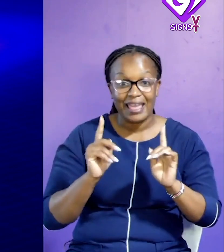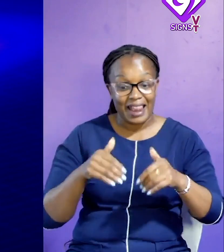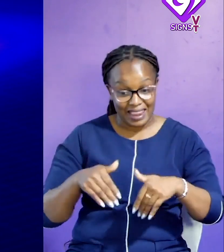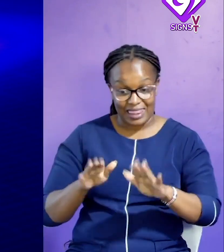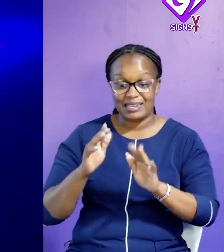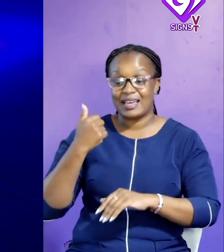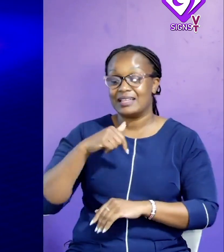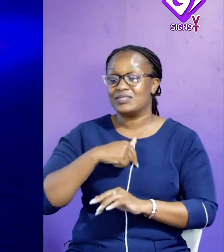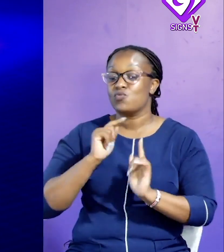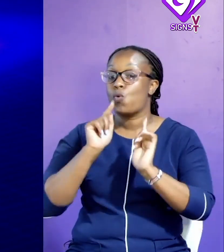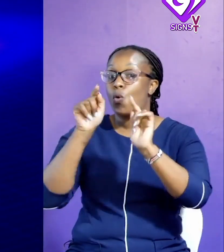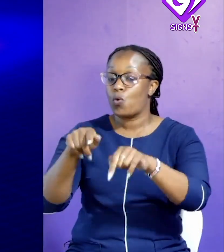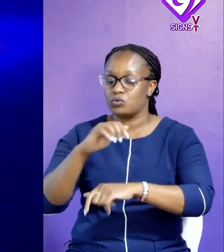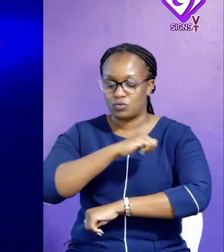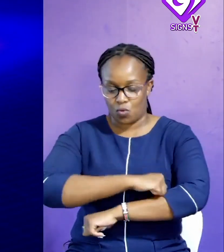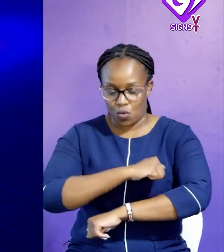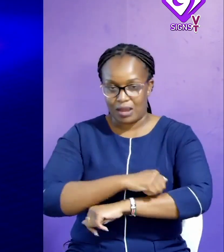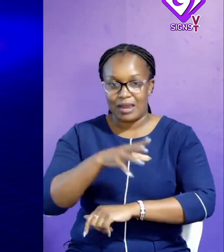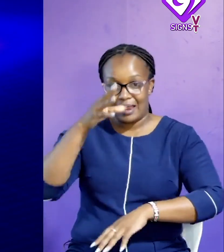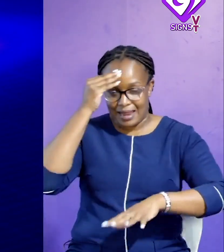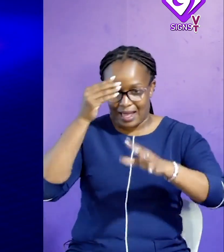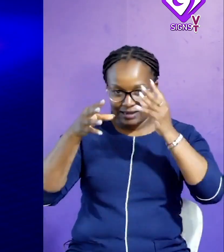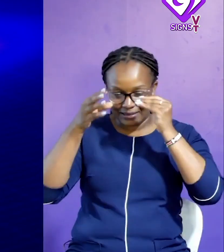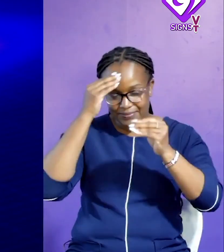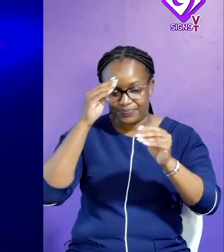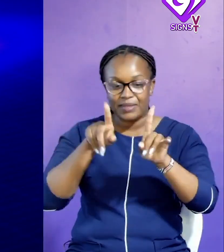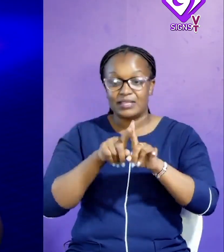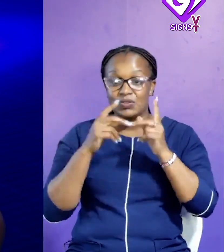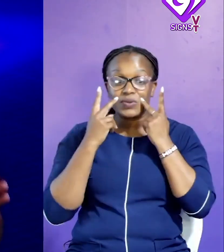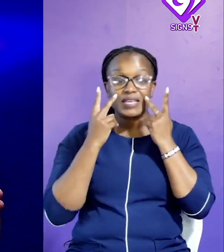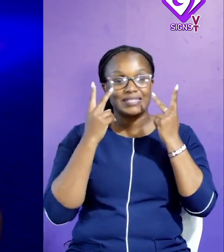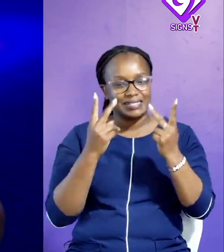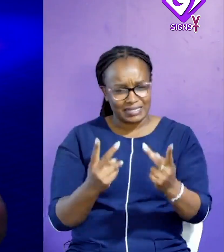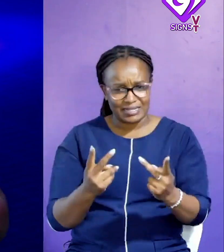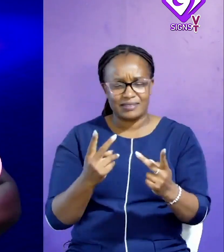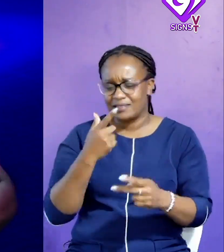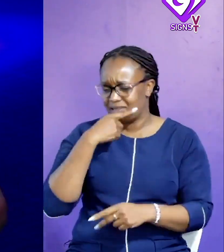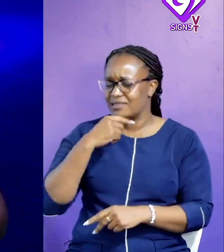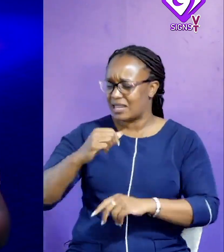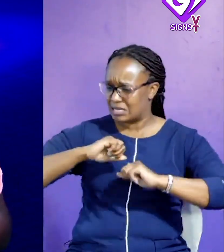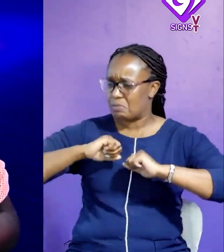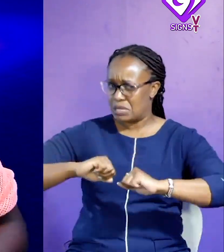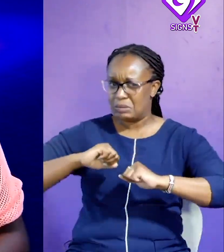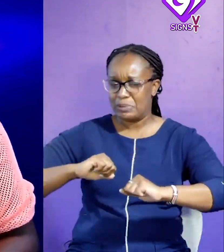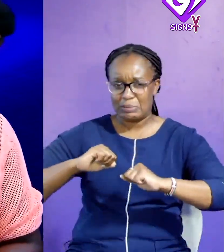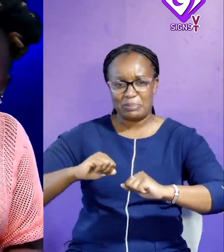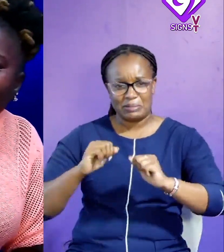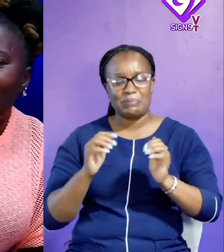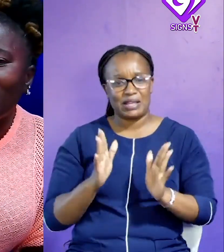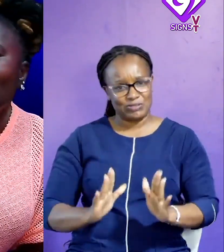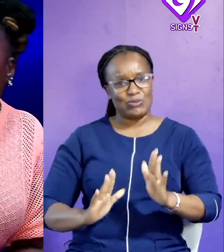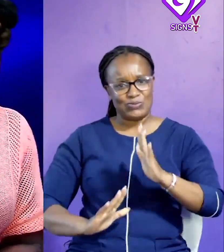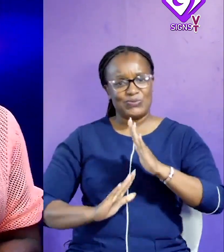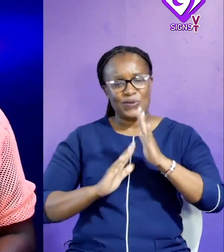tusome. And kama venye mnavyoona, Richard is a big person, akona jina,